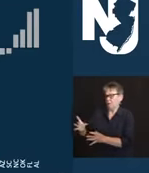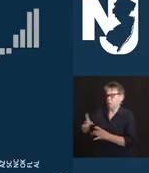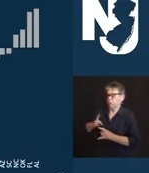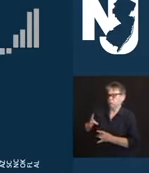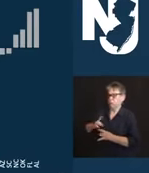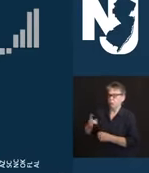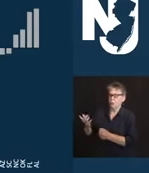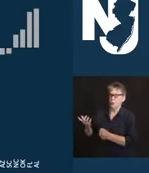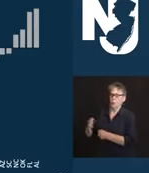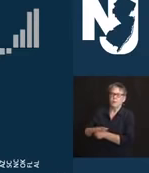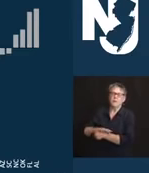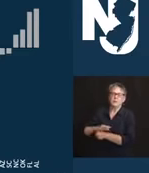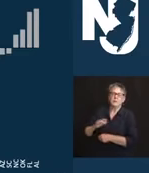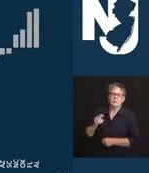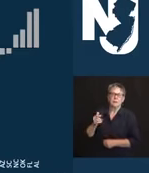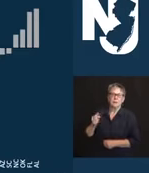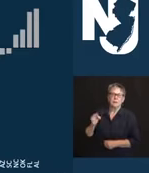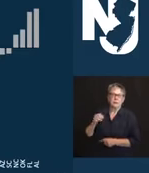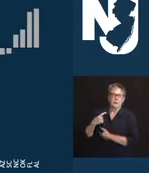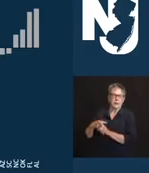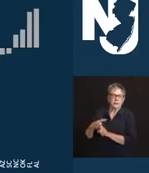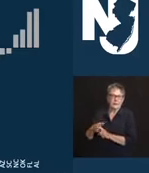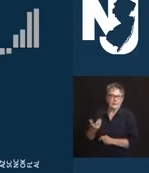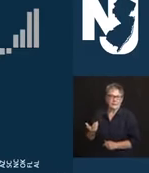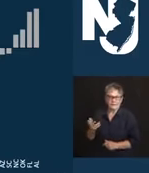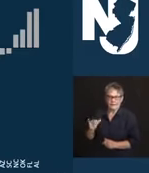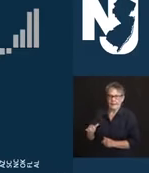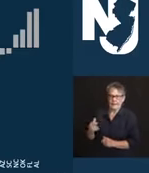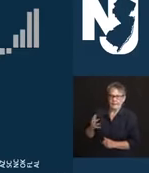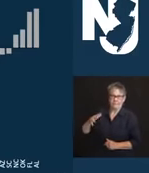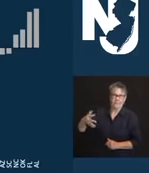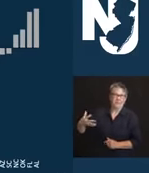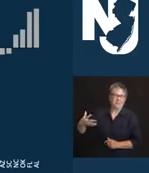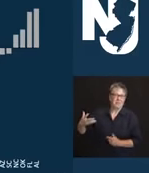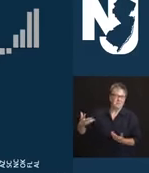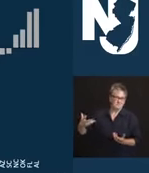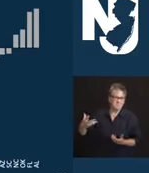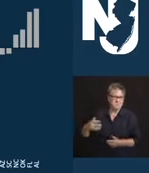hard facts to use and following their lead, not making a